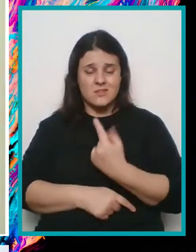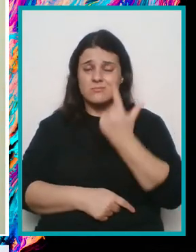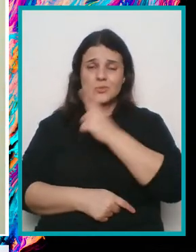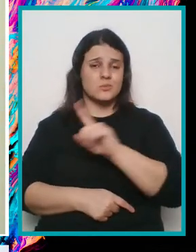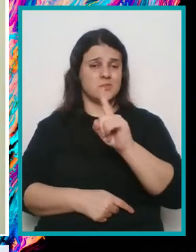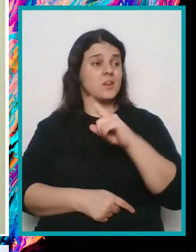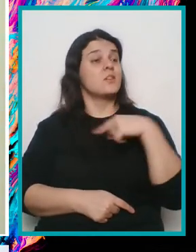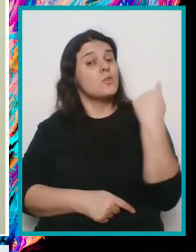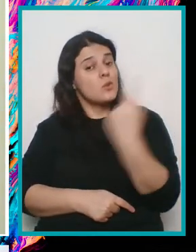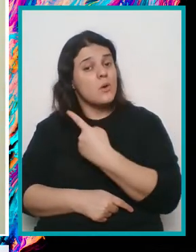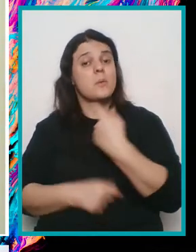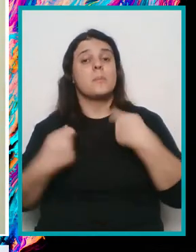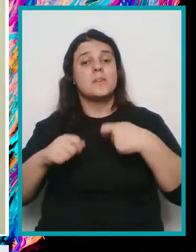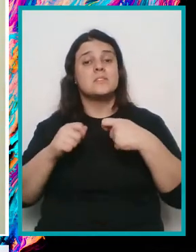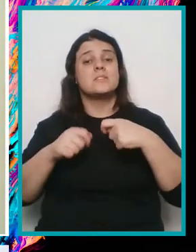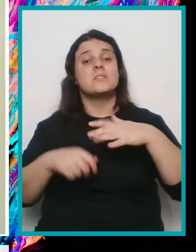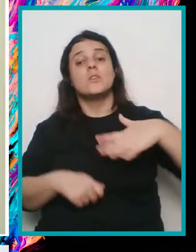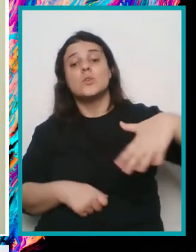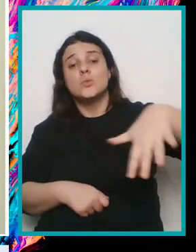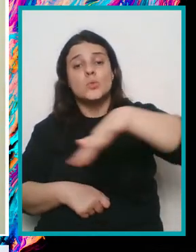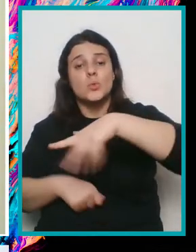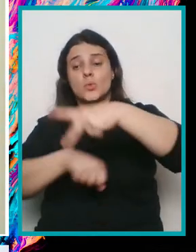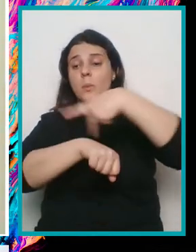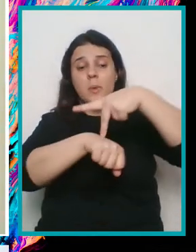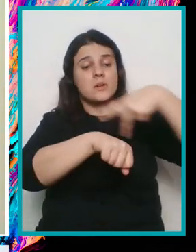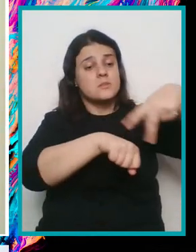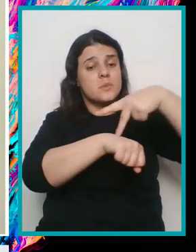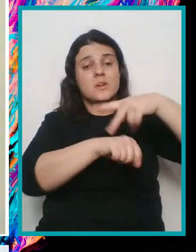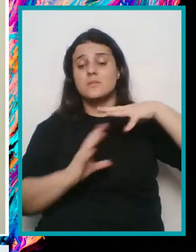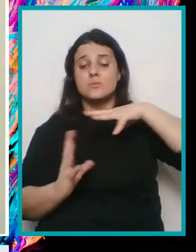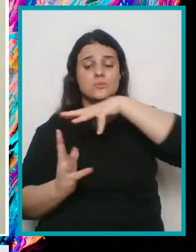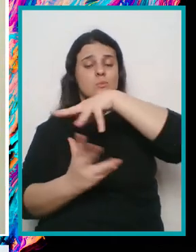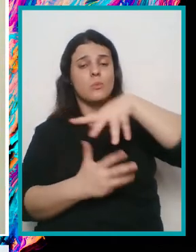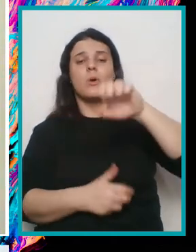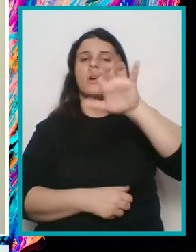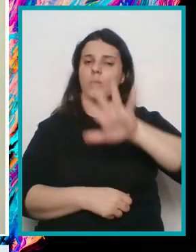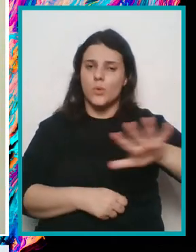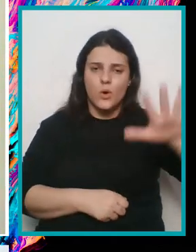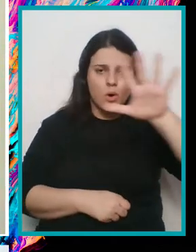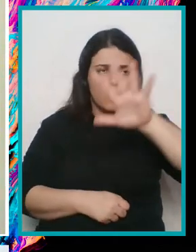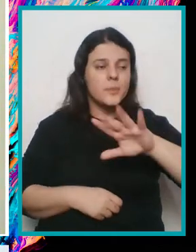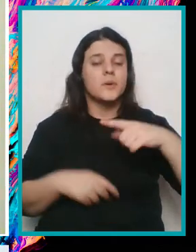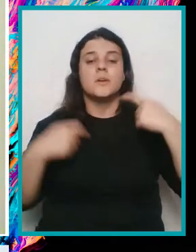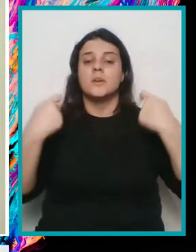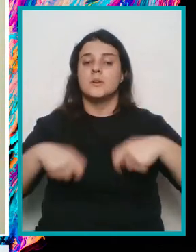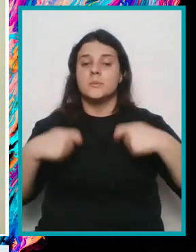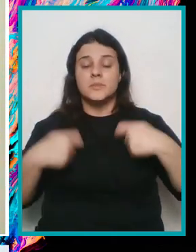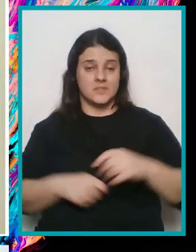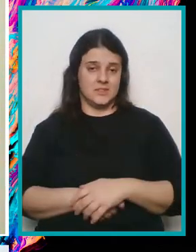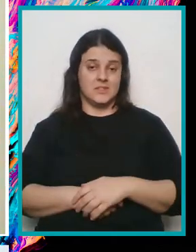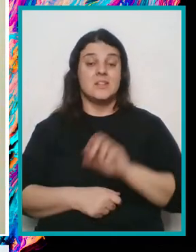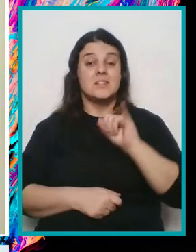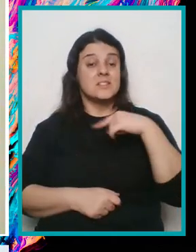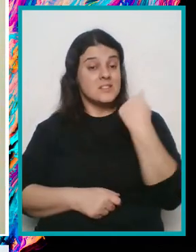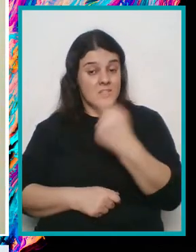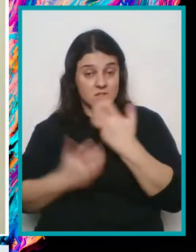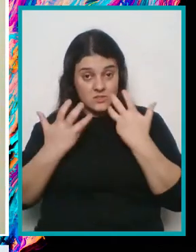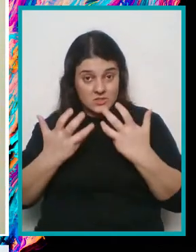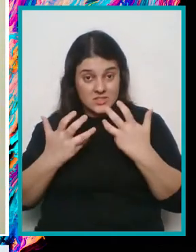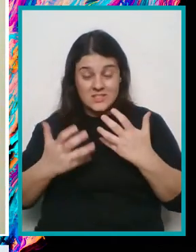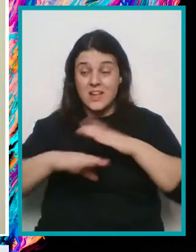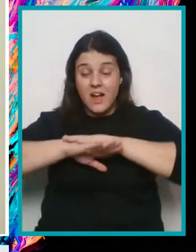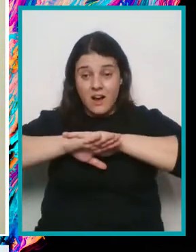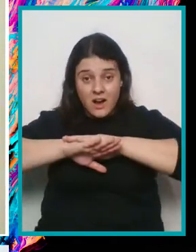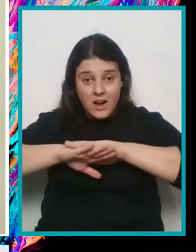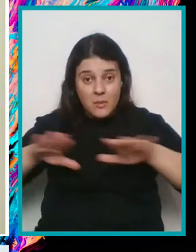crisis. If you want to put an end to the problem, you don't approach the stems.